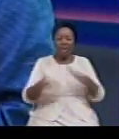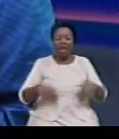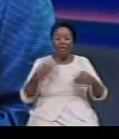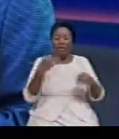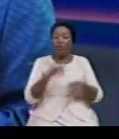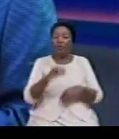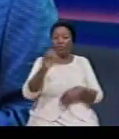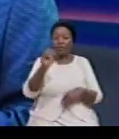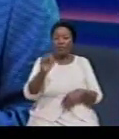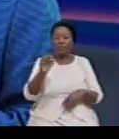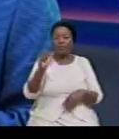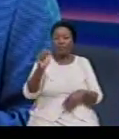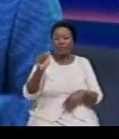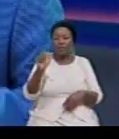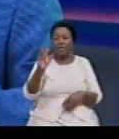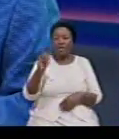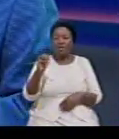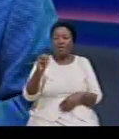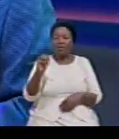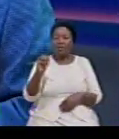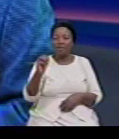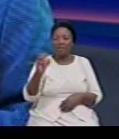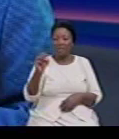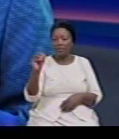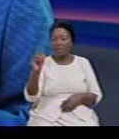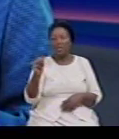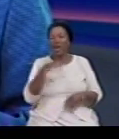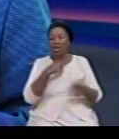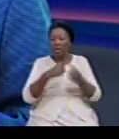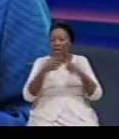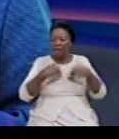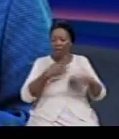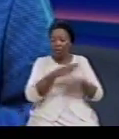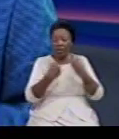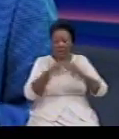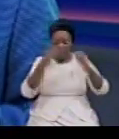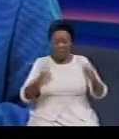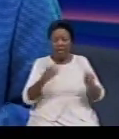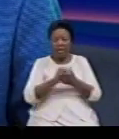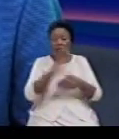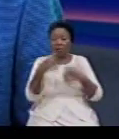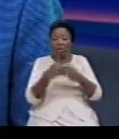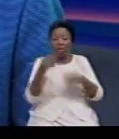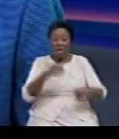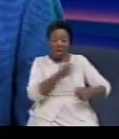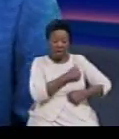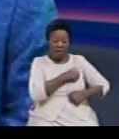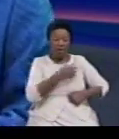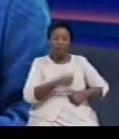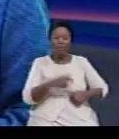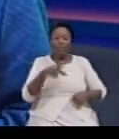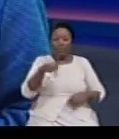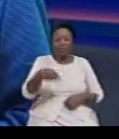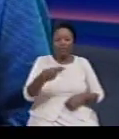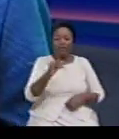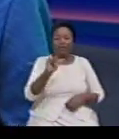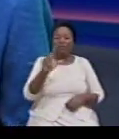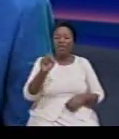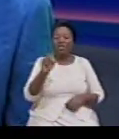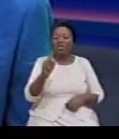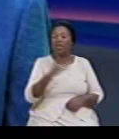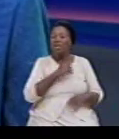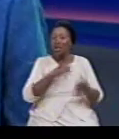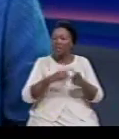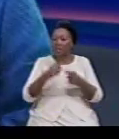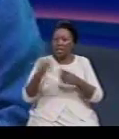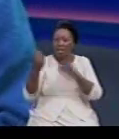He had all the power that all the armies of the Philistines, they couldn't stand before him. If he did it